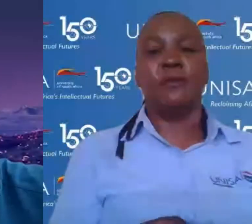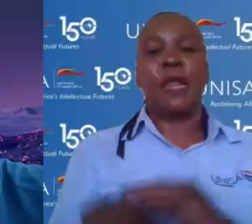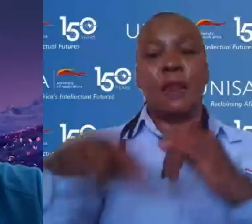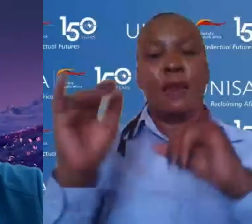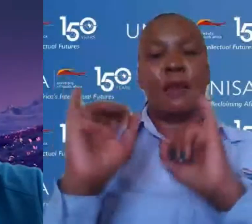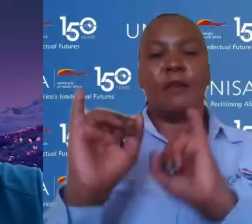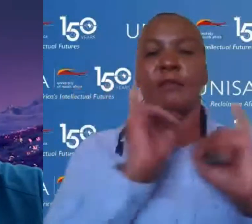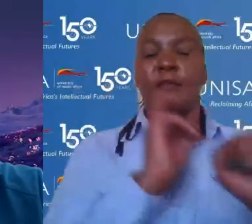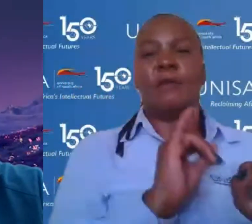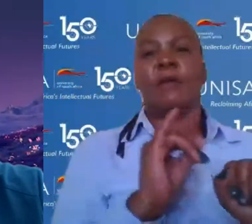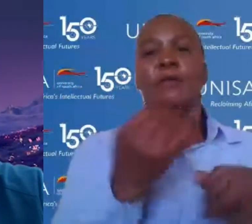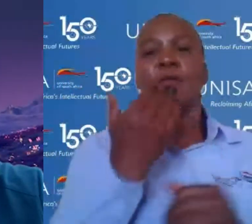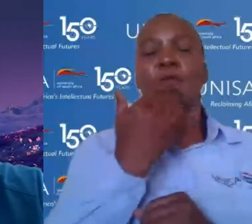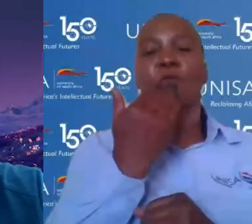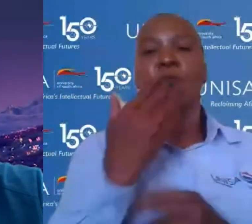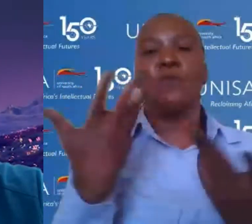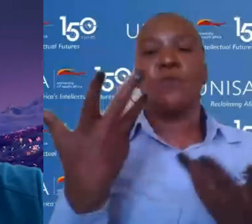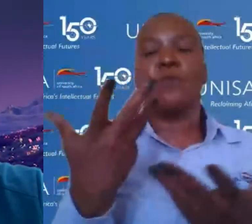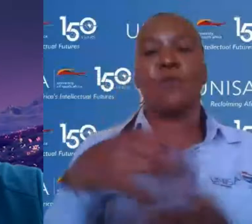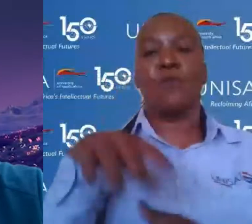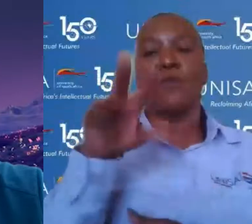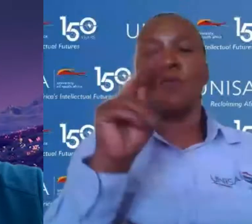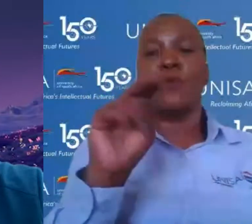invite Nasihat